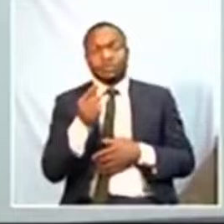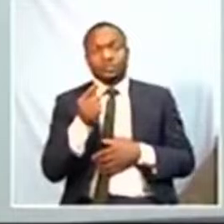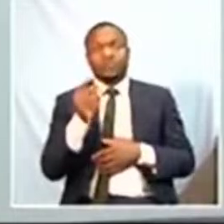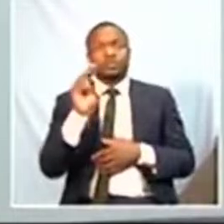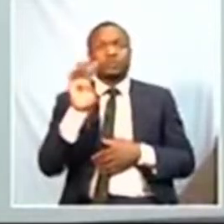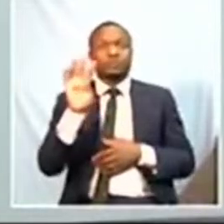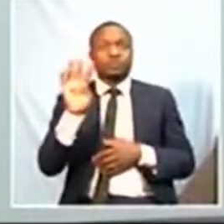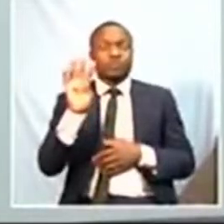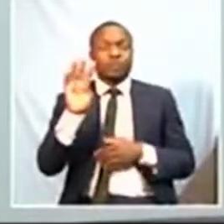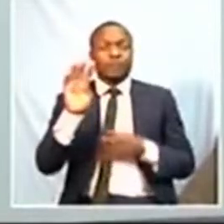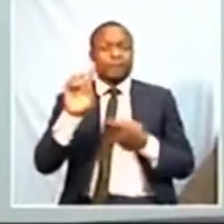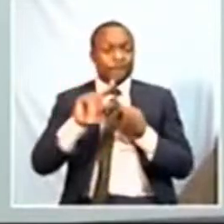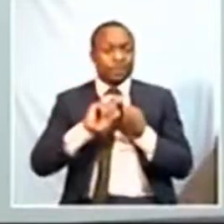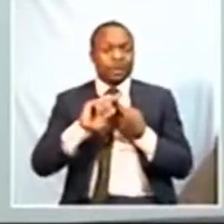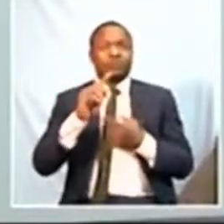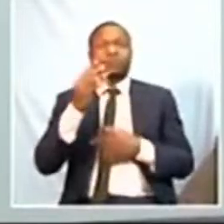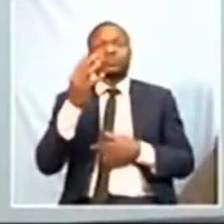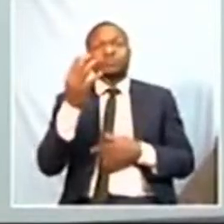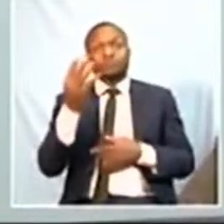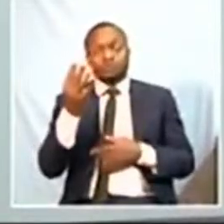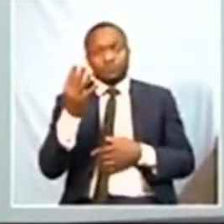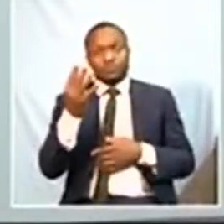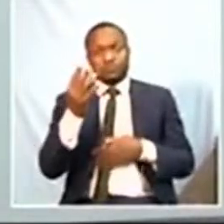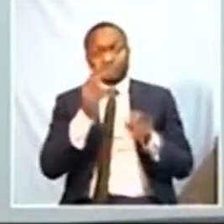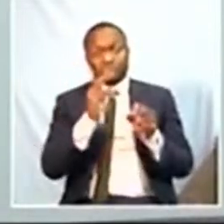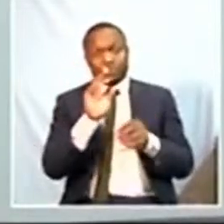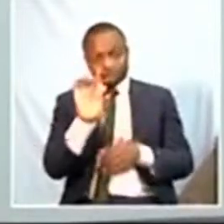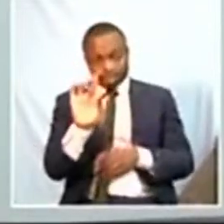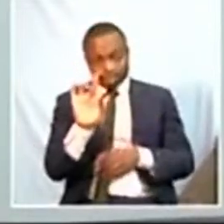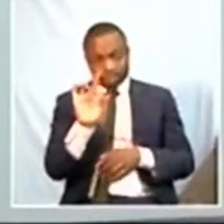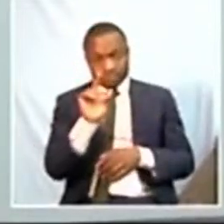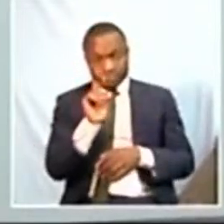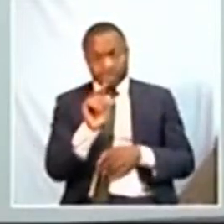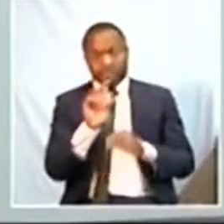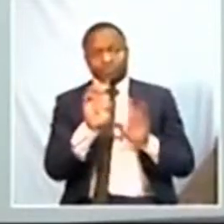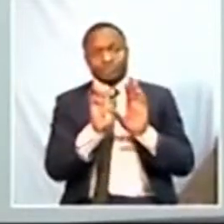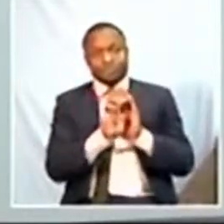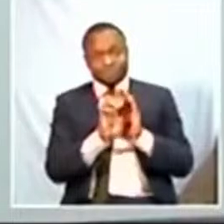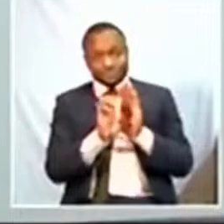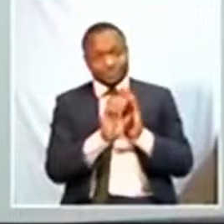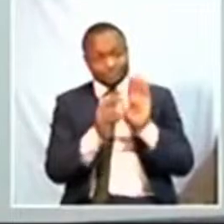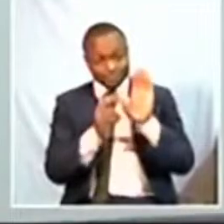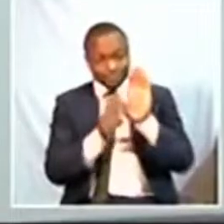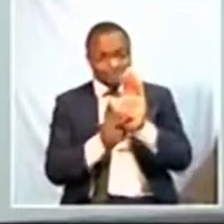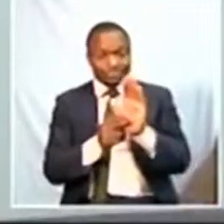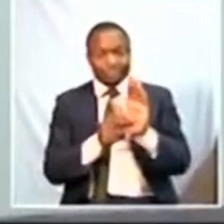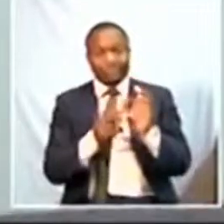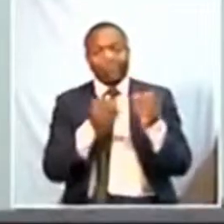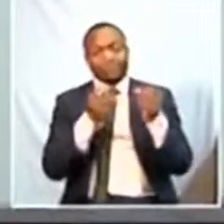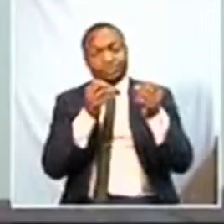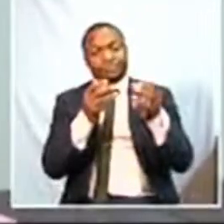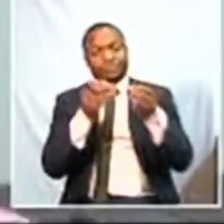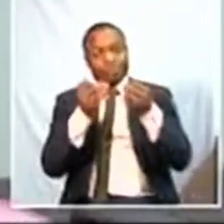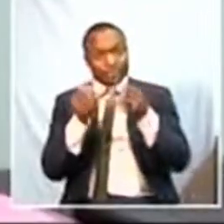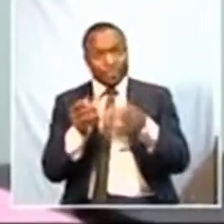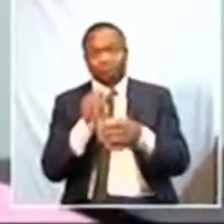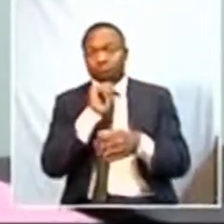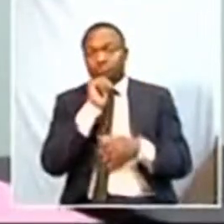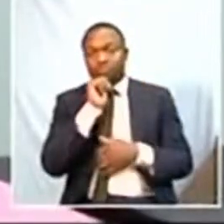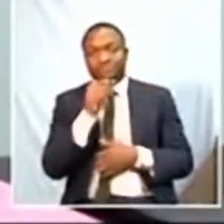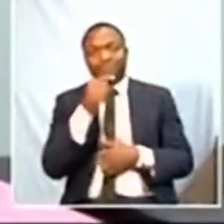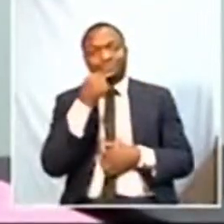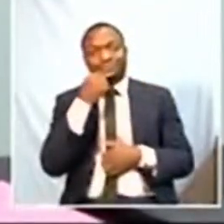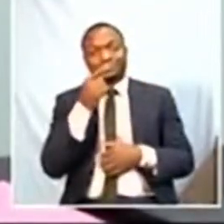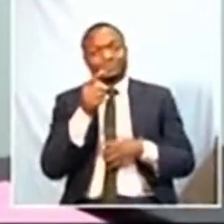is 8. So those examples I've cited, and on many others that you have not mentioned,